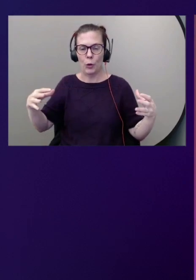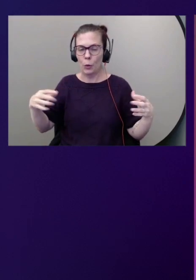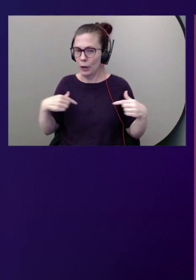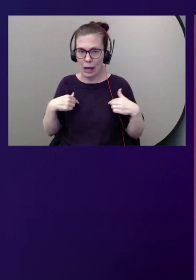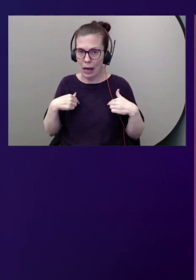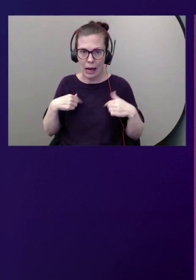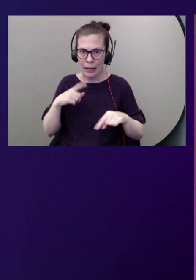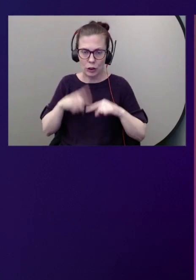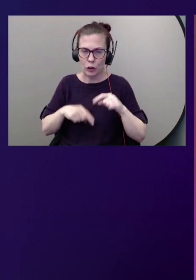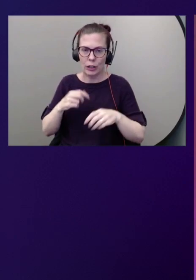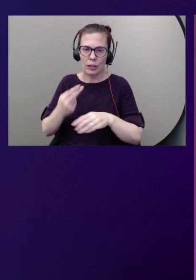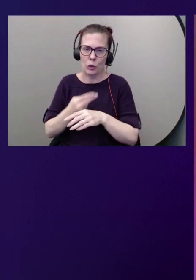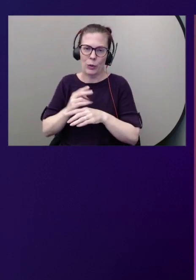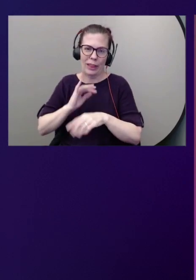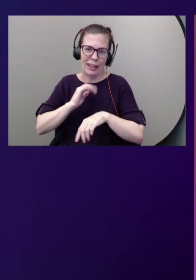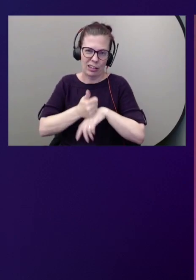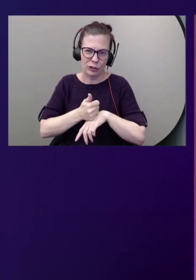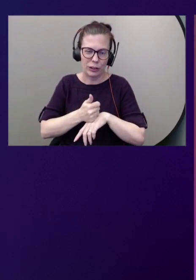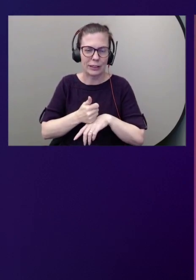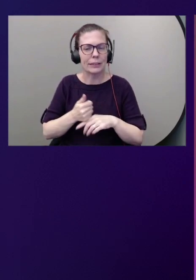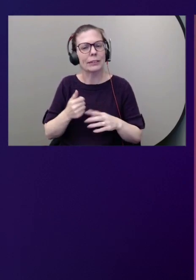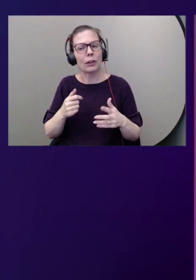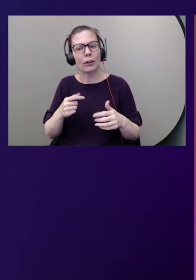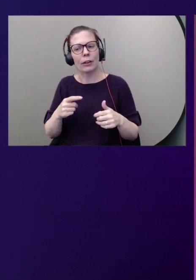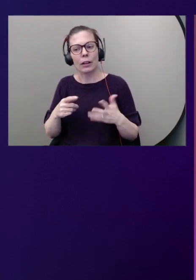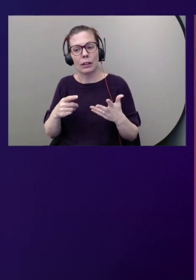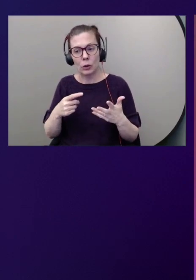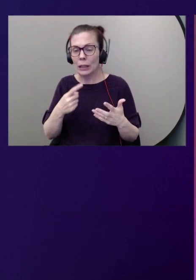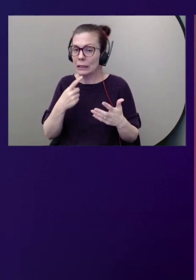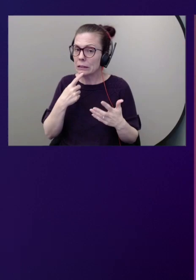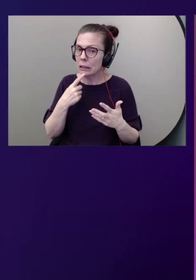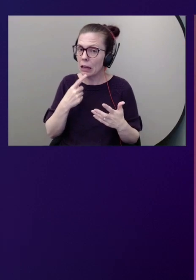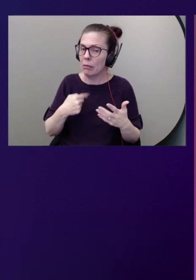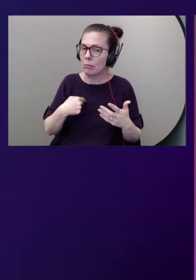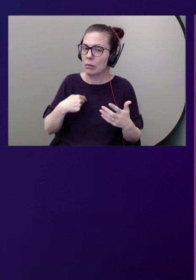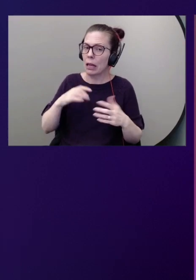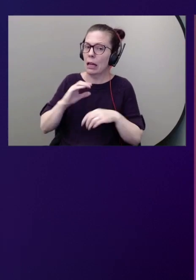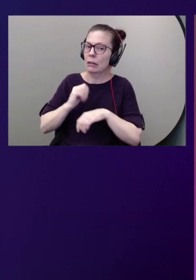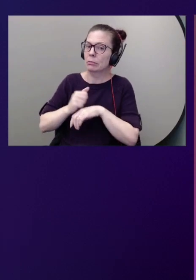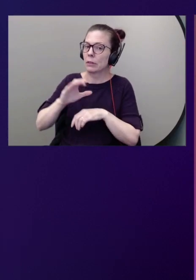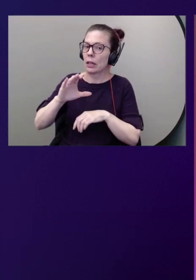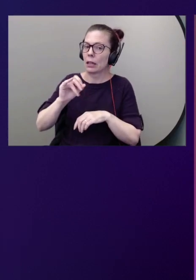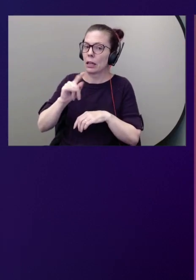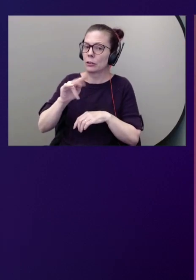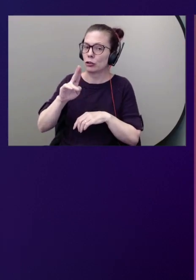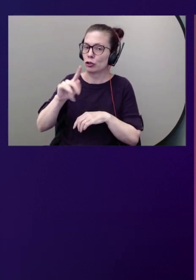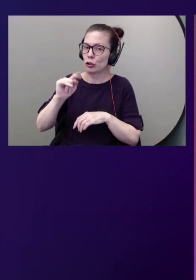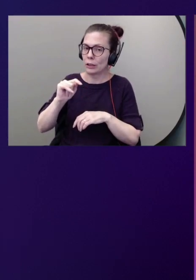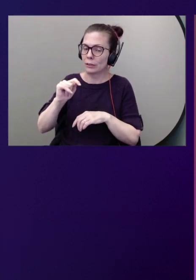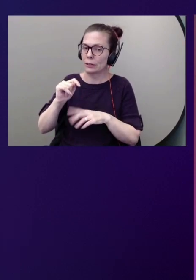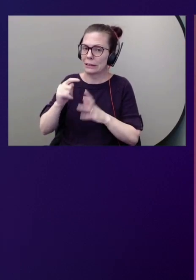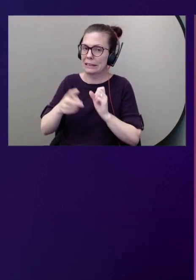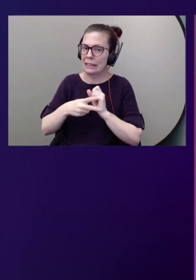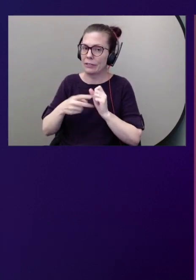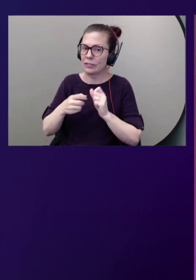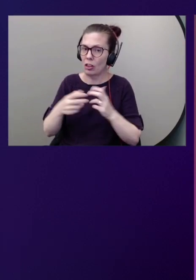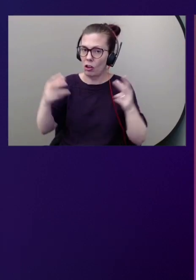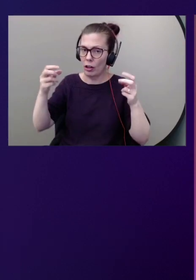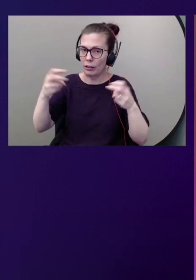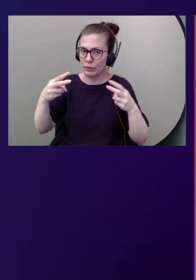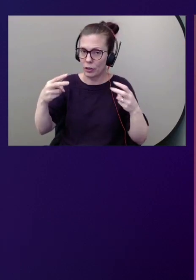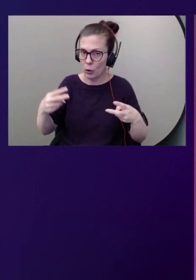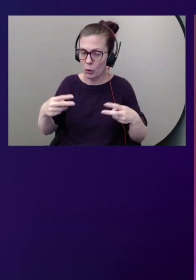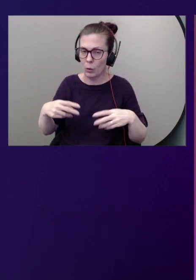that construct. So I firsthand can say constructs, they save you a lot. They save you a lot of code, a lot